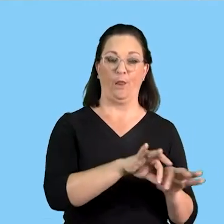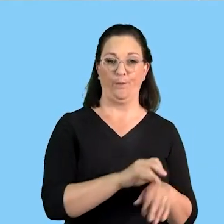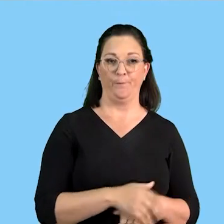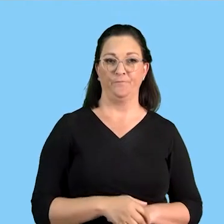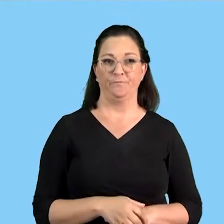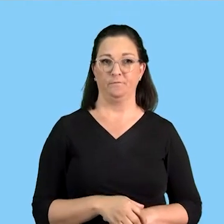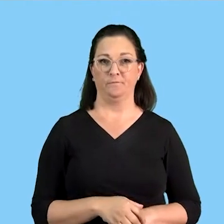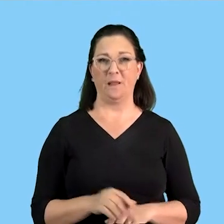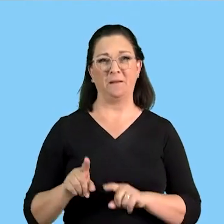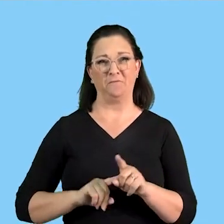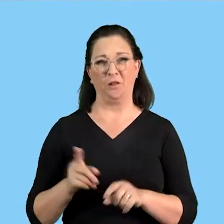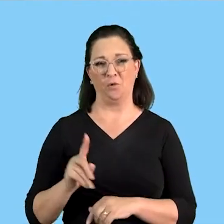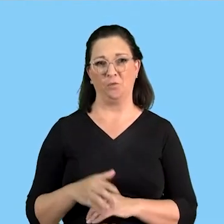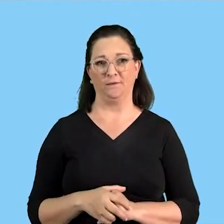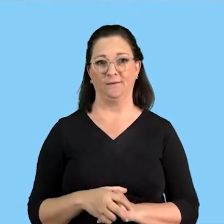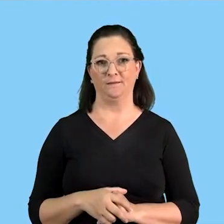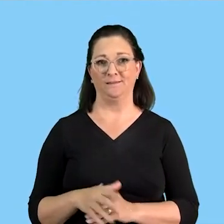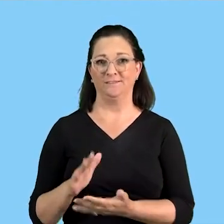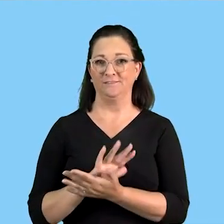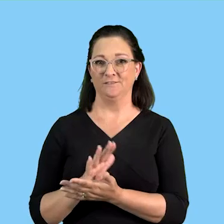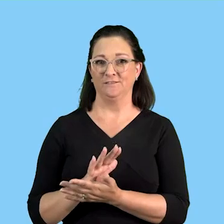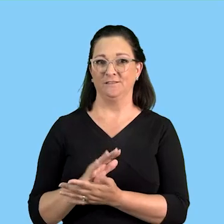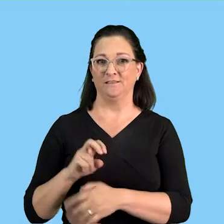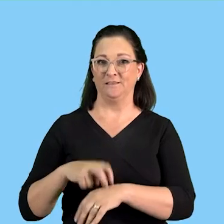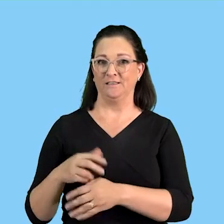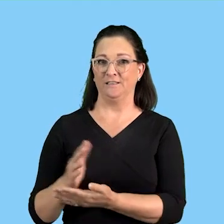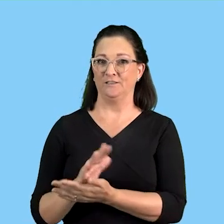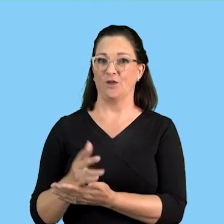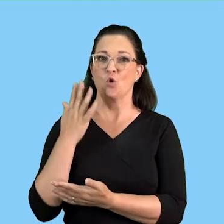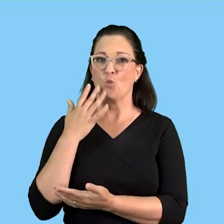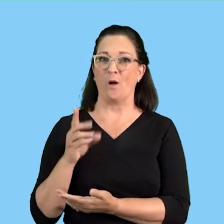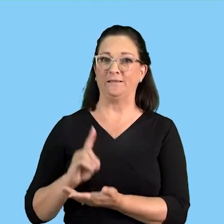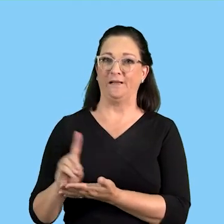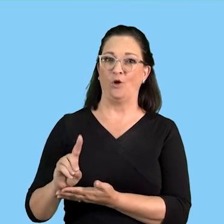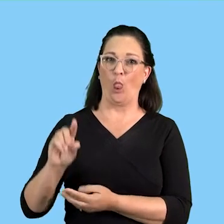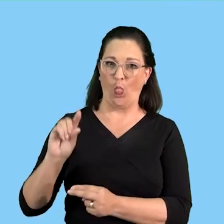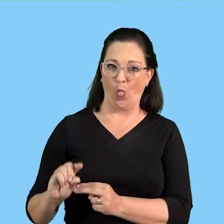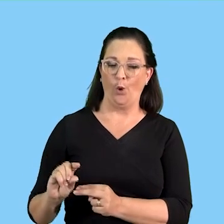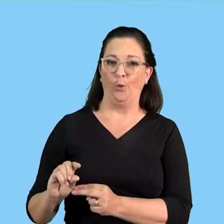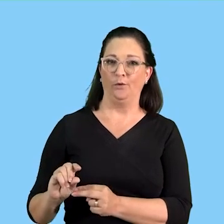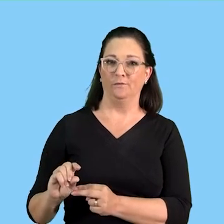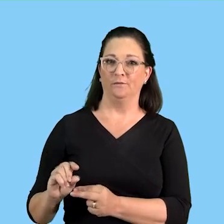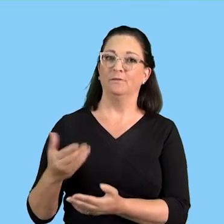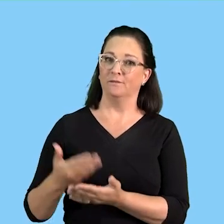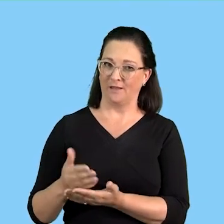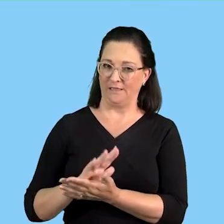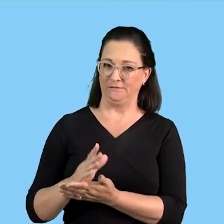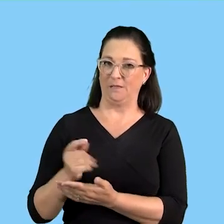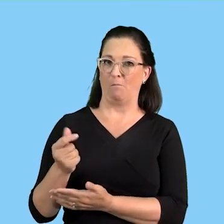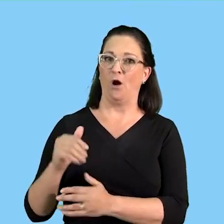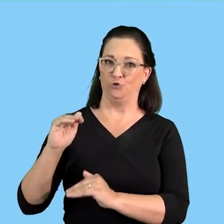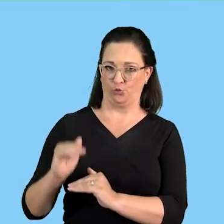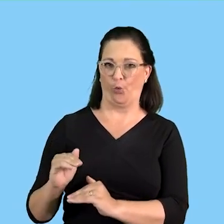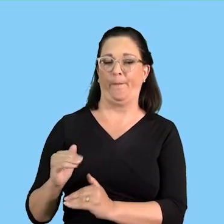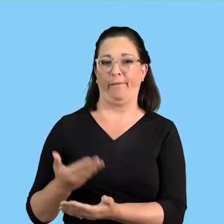value. Now, looking into the failure, shareholders may sell their shares when dividends are low, resulting in a drop in the